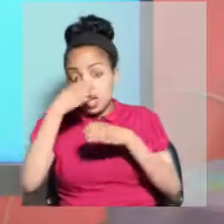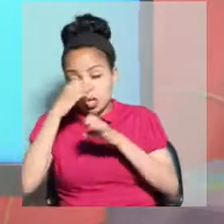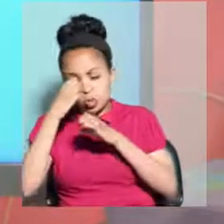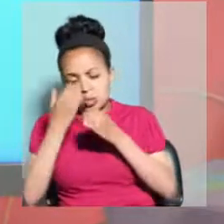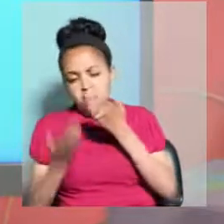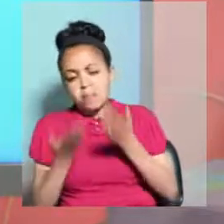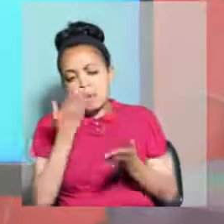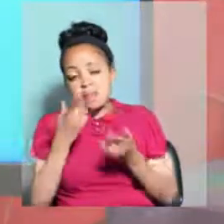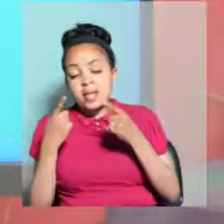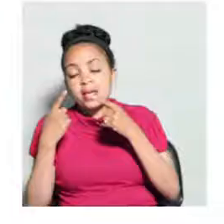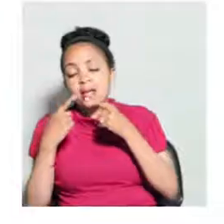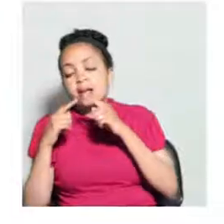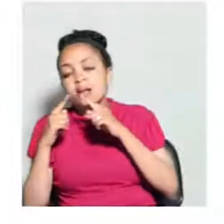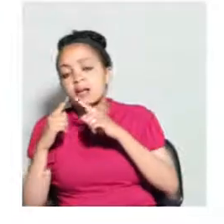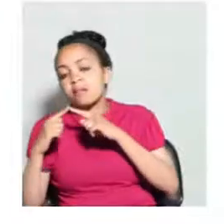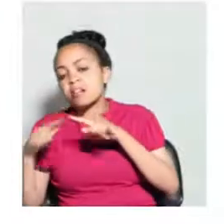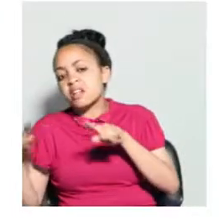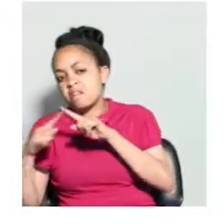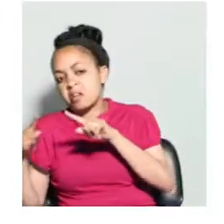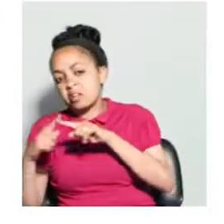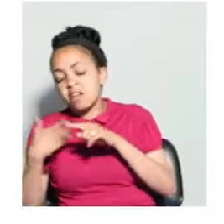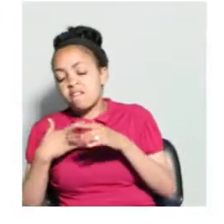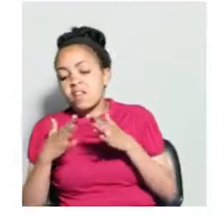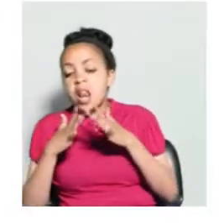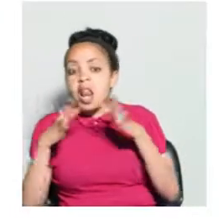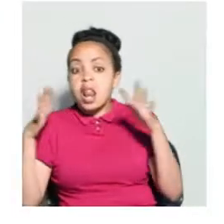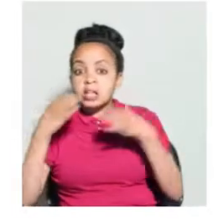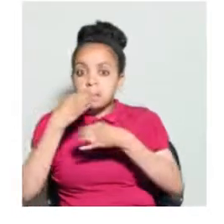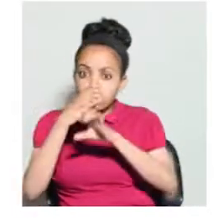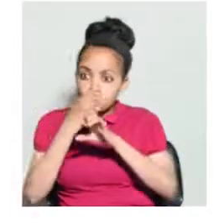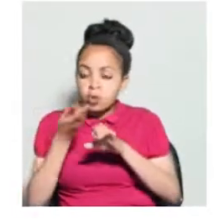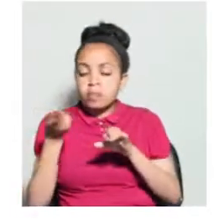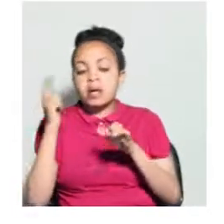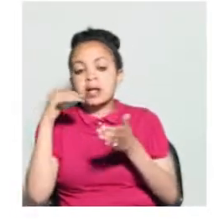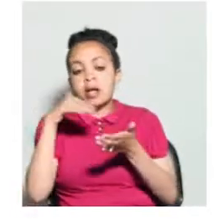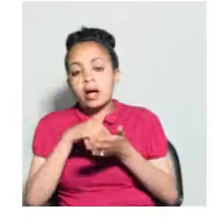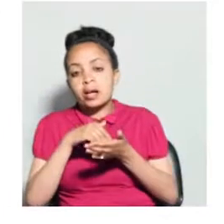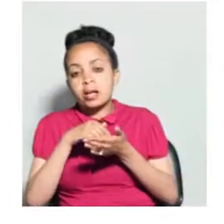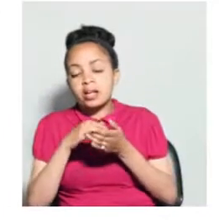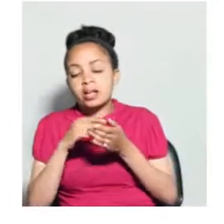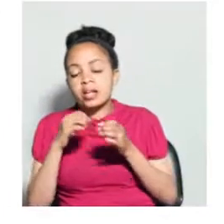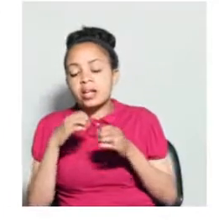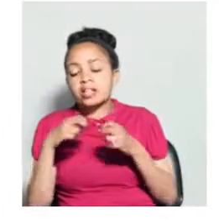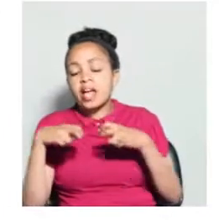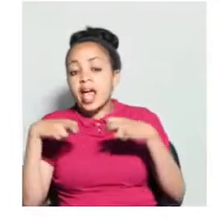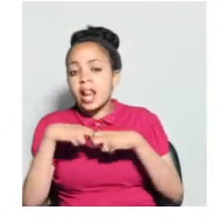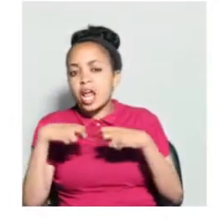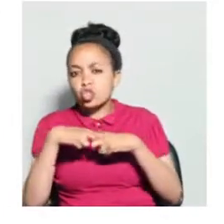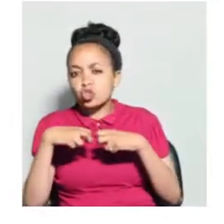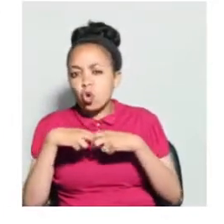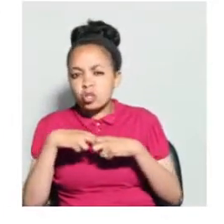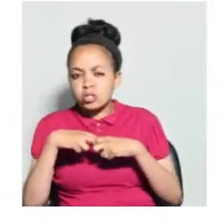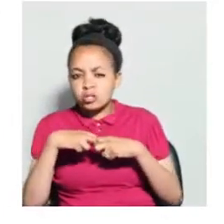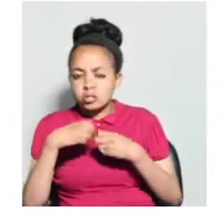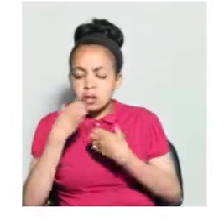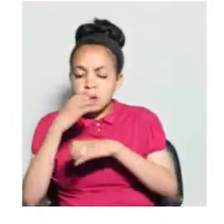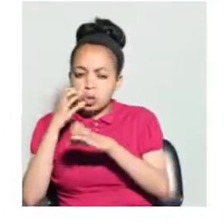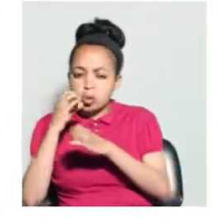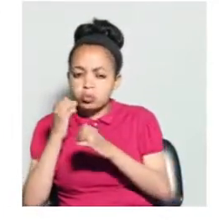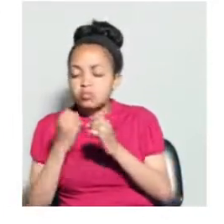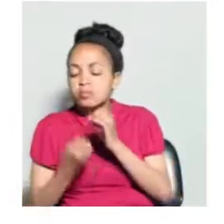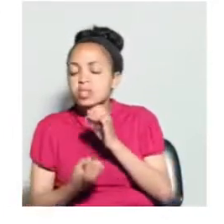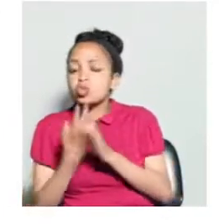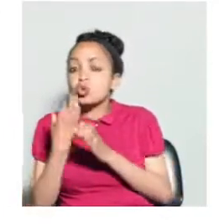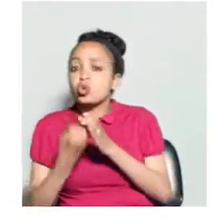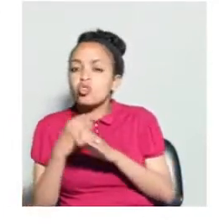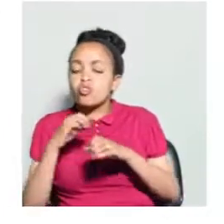Microscope may be classified into light microscope and again electron microscope based on the source of